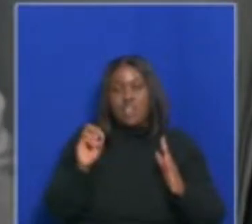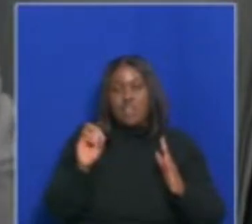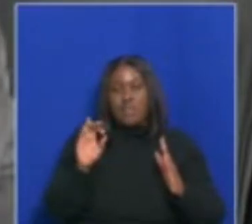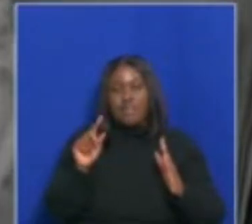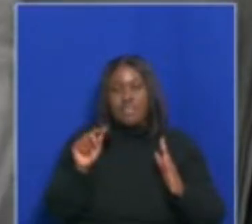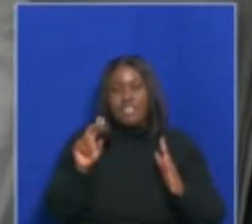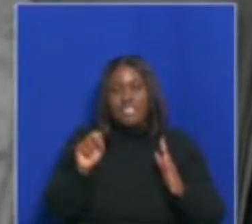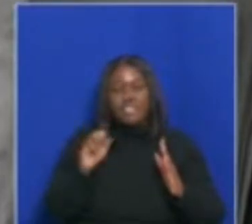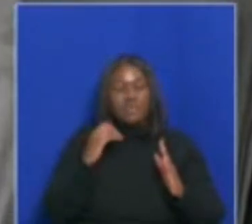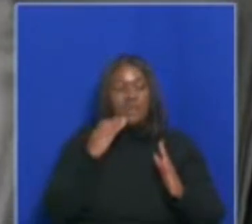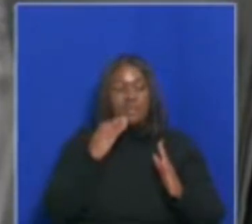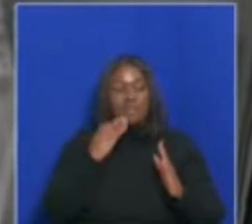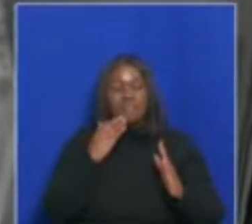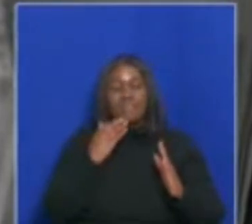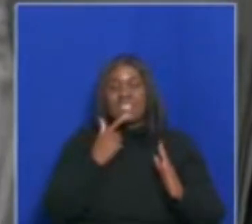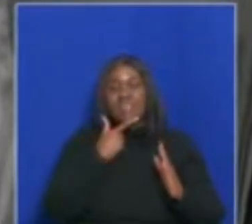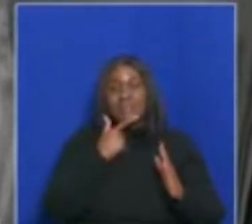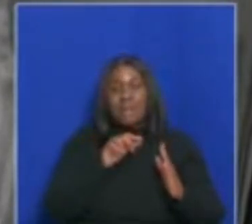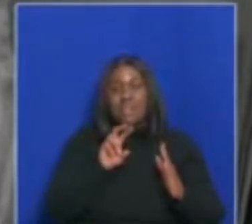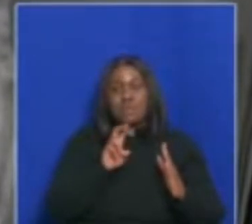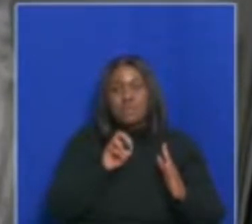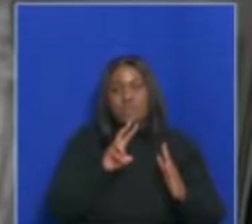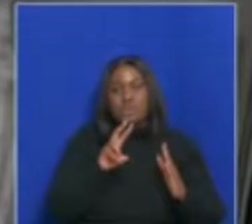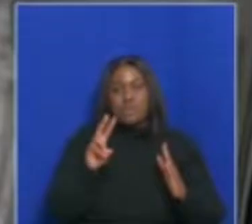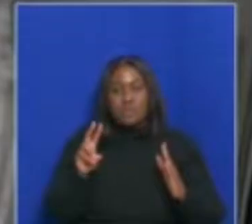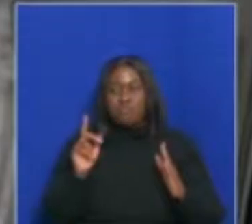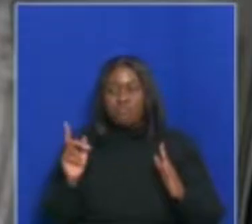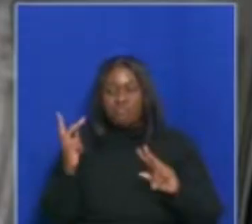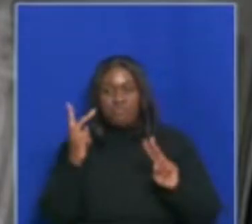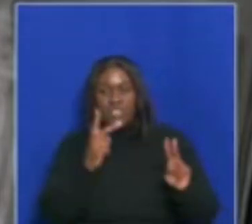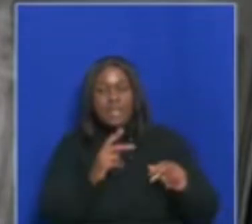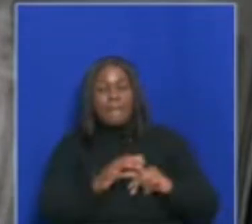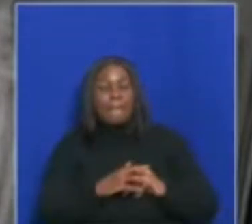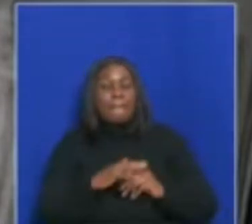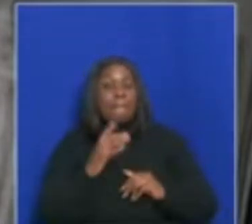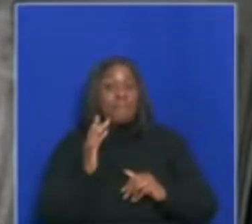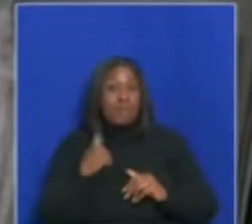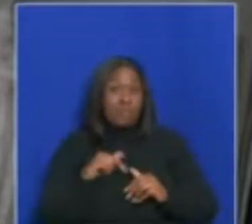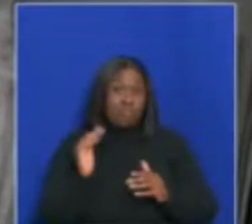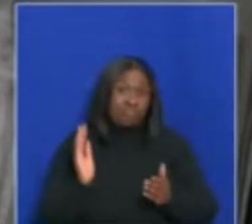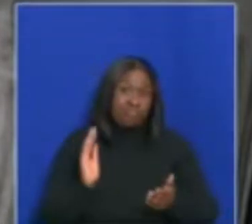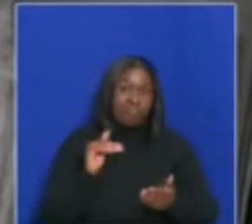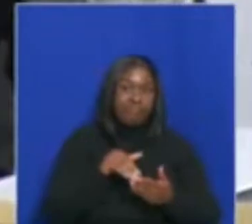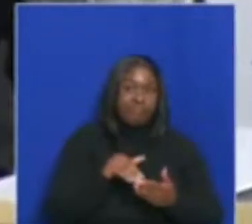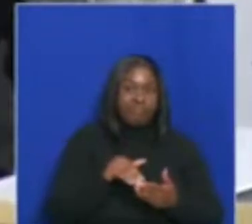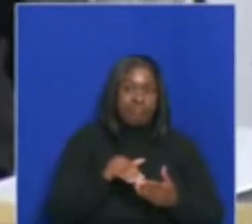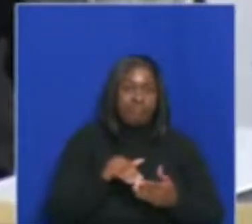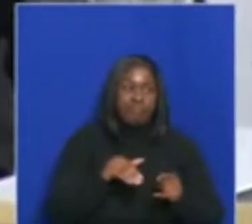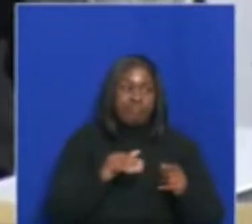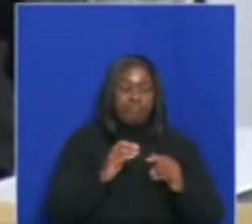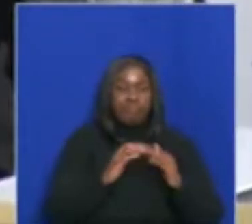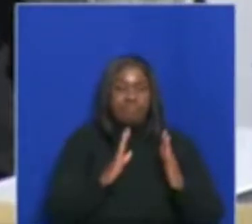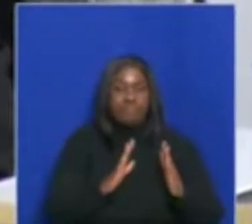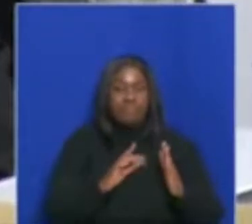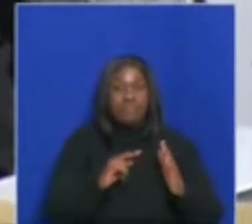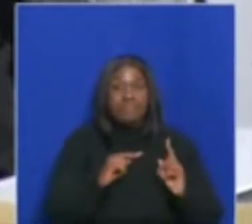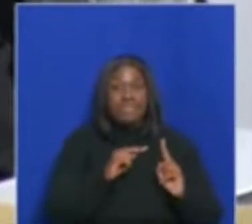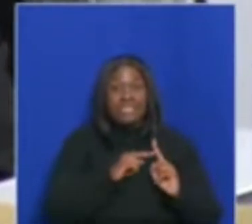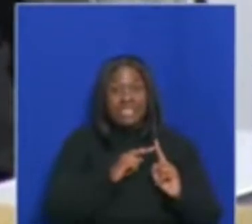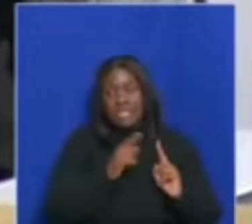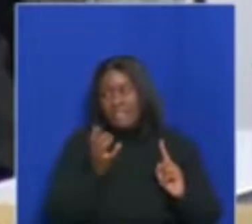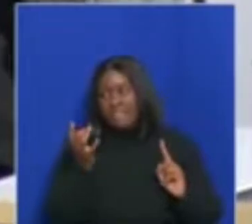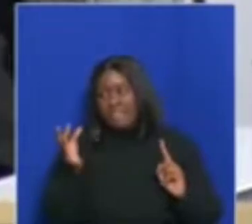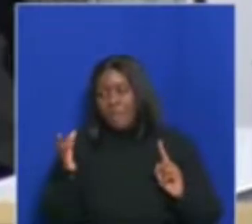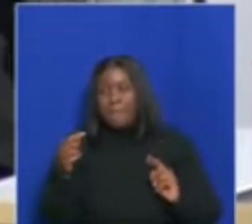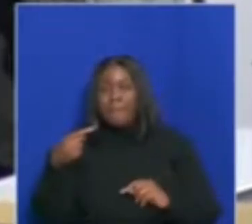69.5. On arrival at the premises, Mr. Gregory Loftus informed Lieutenant Colonel Dina Govender that